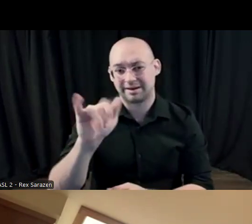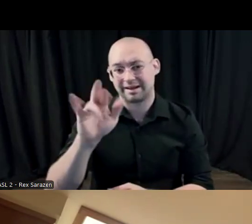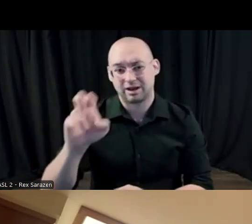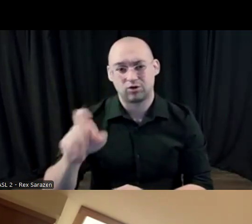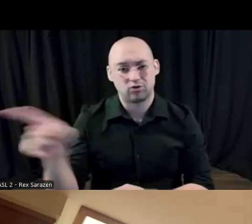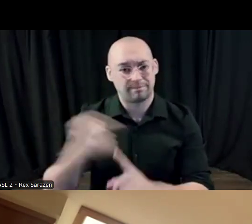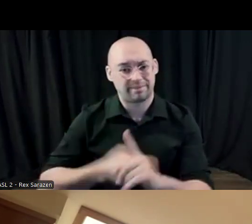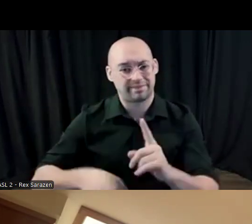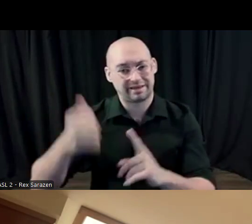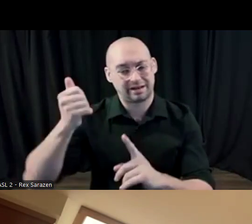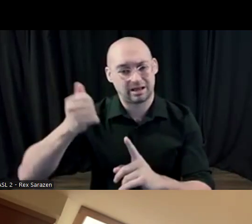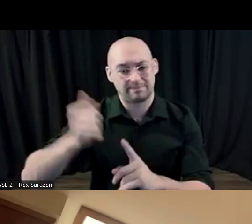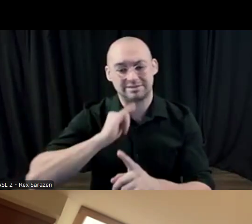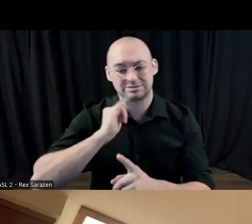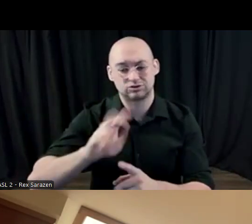is